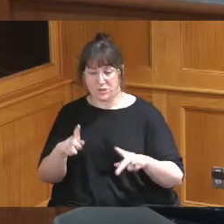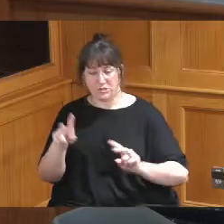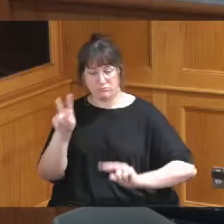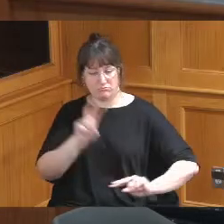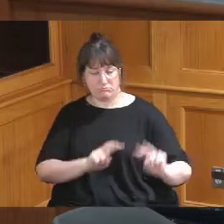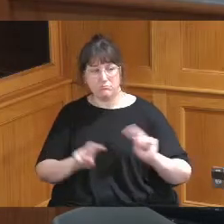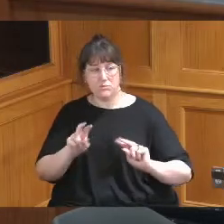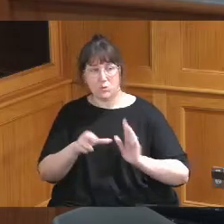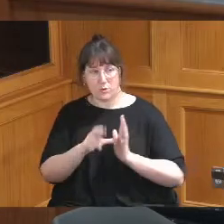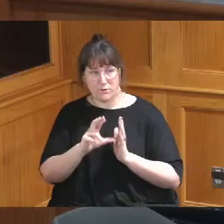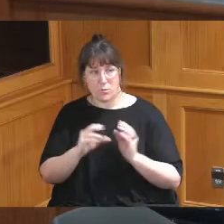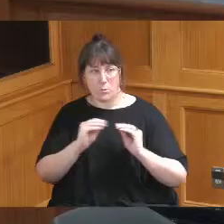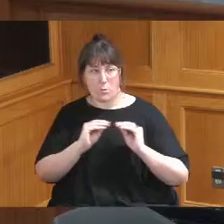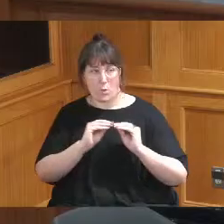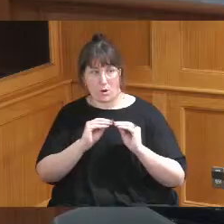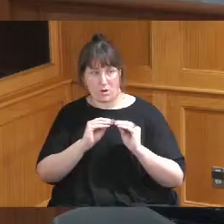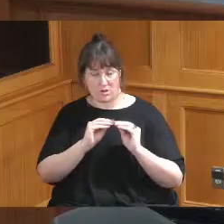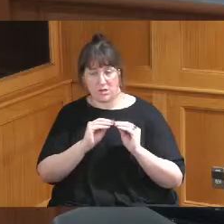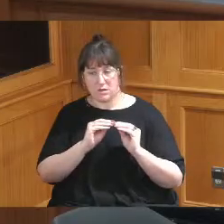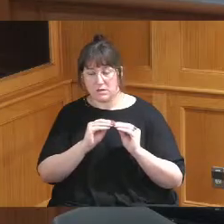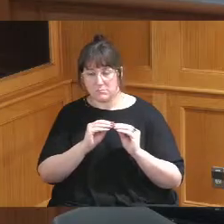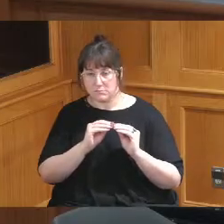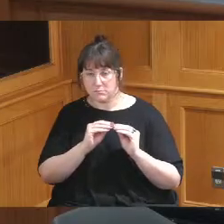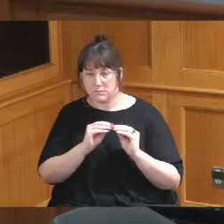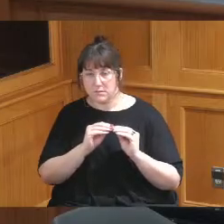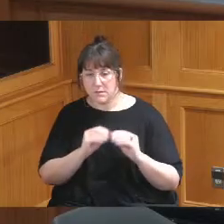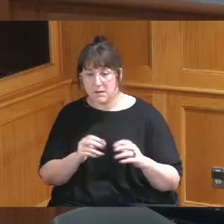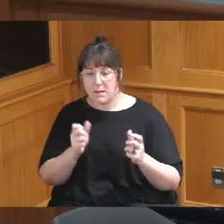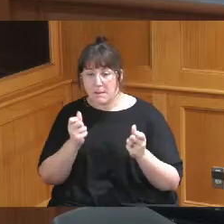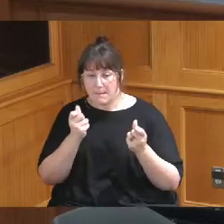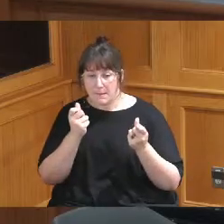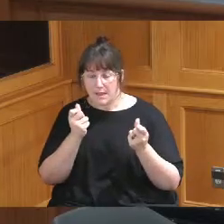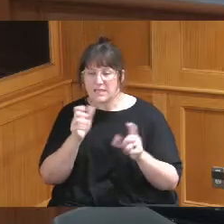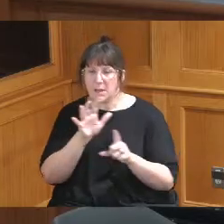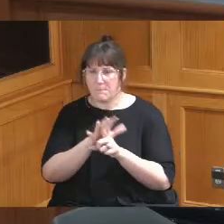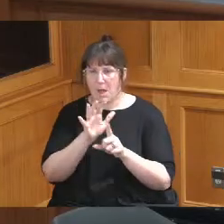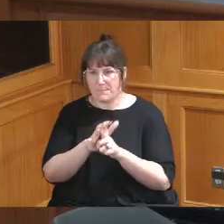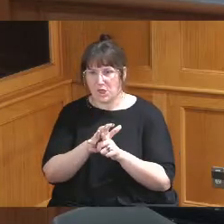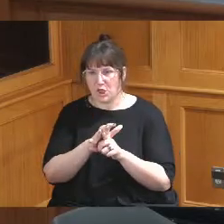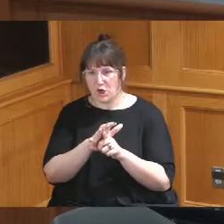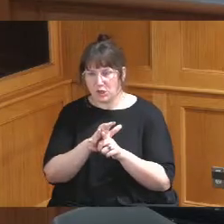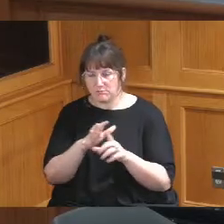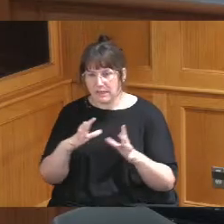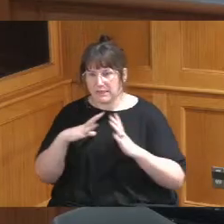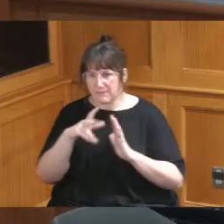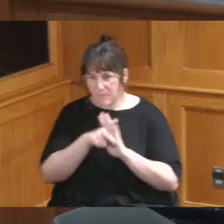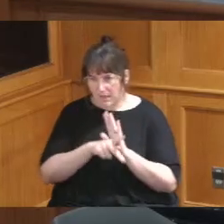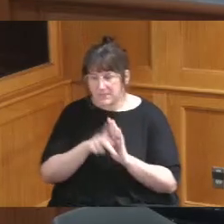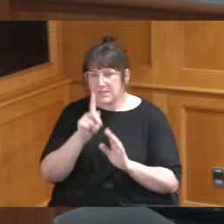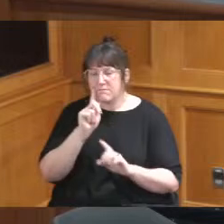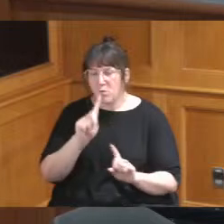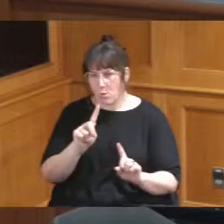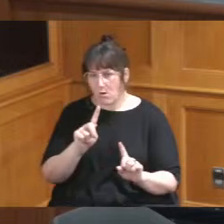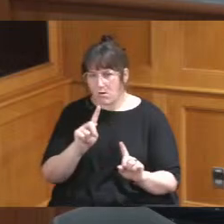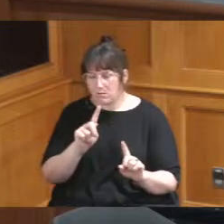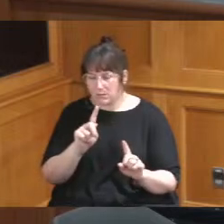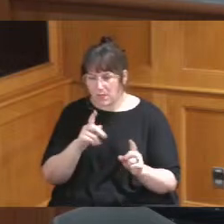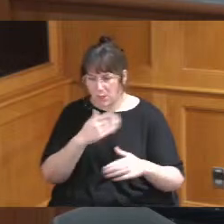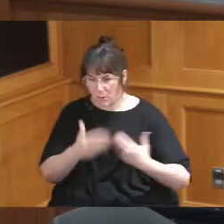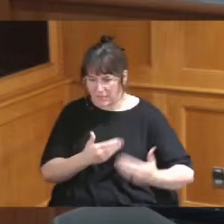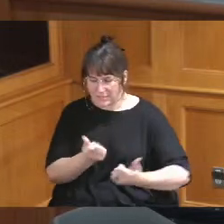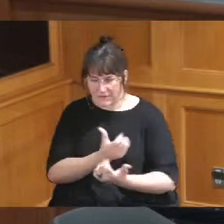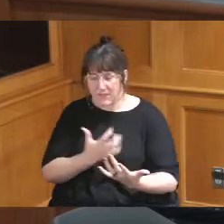to, administer it multiple times. It's one of our more popular leave policies under the board. Through that process,